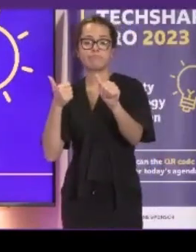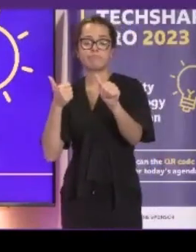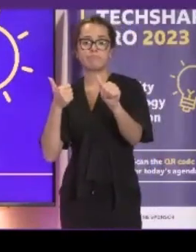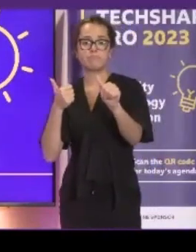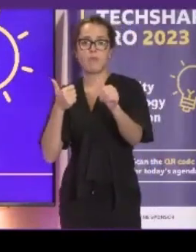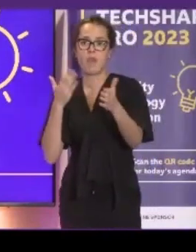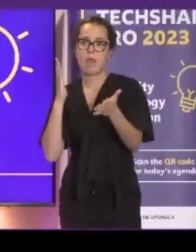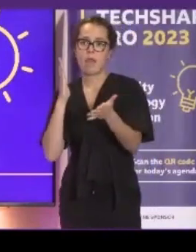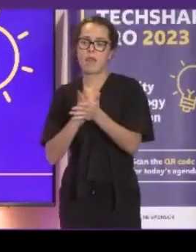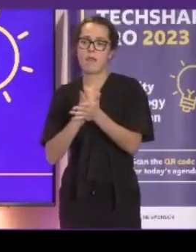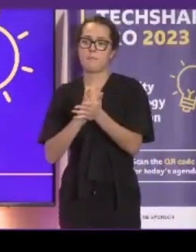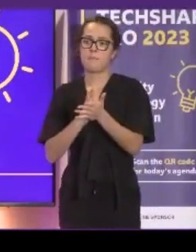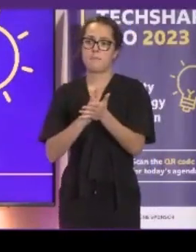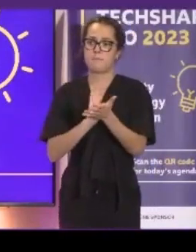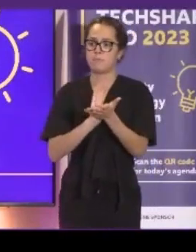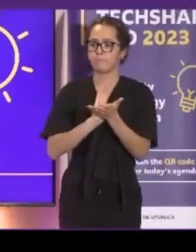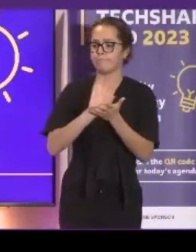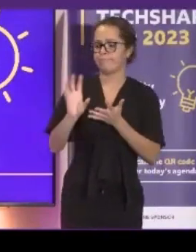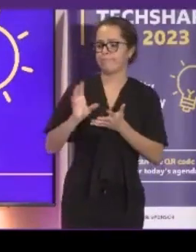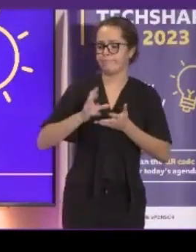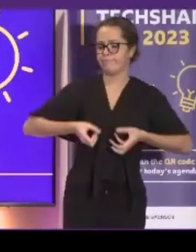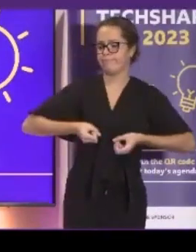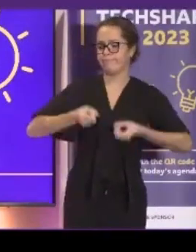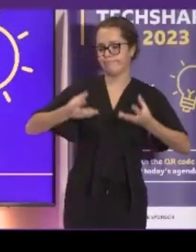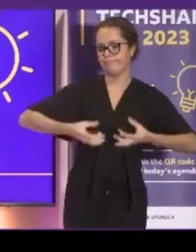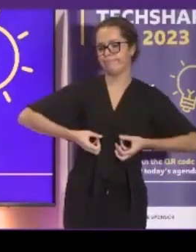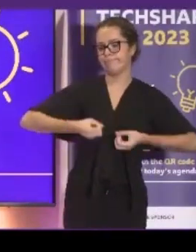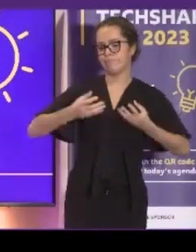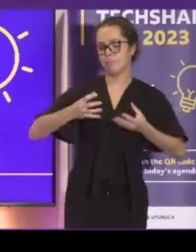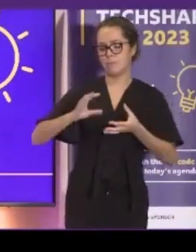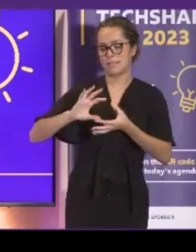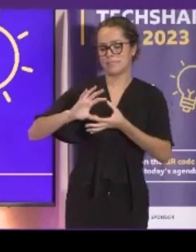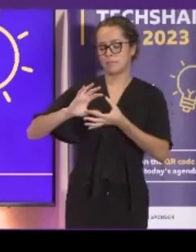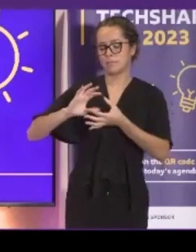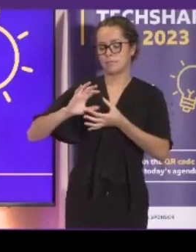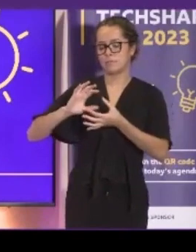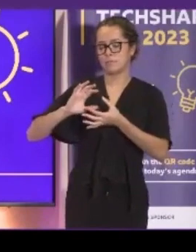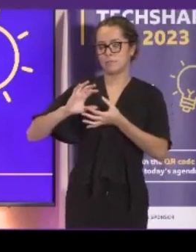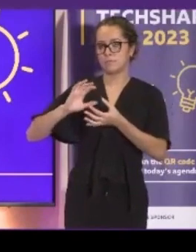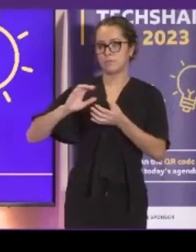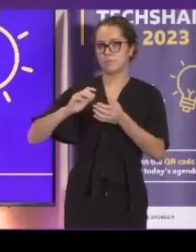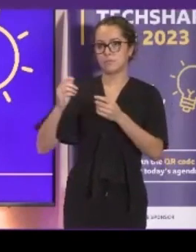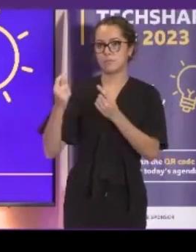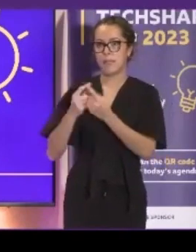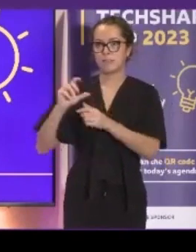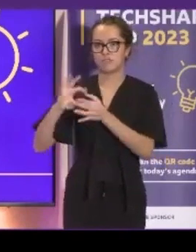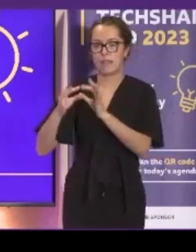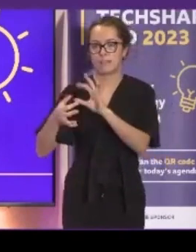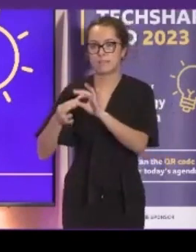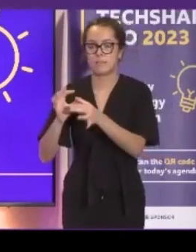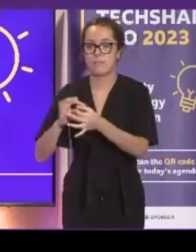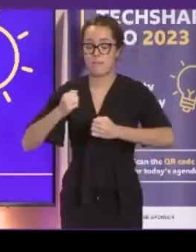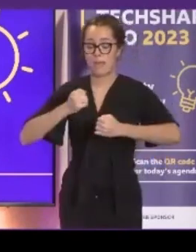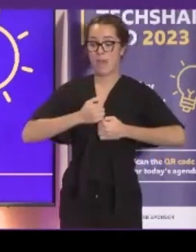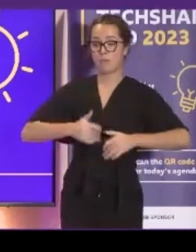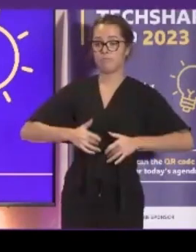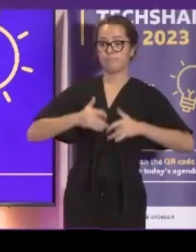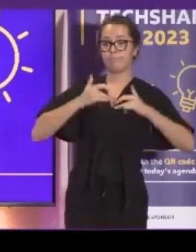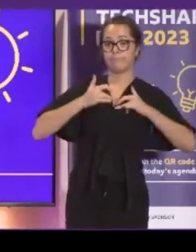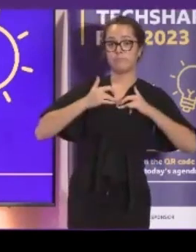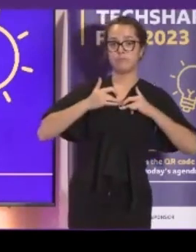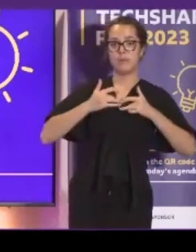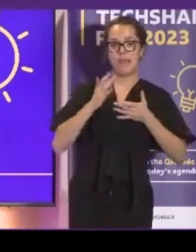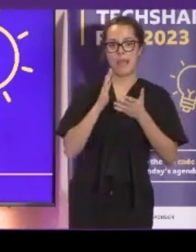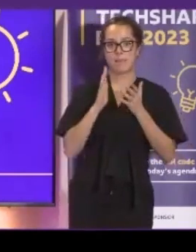lot of money within our supply chain. So our job from a sustainability perspective is to make sure that we spend that in the most sustainable